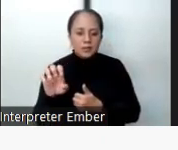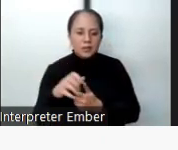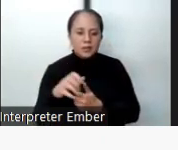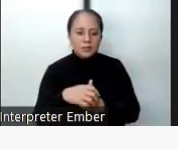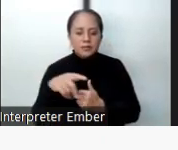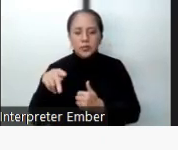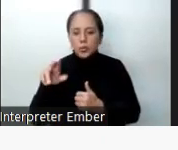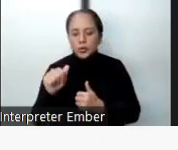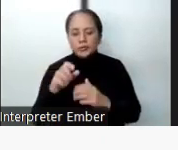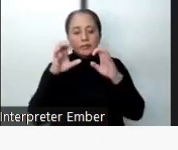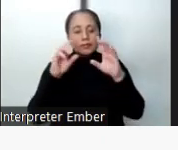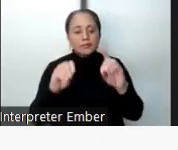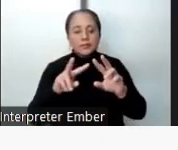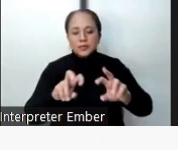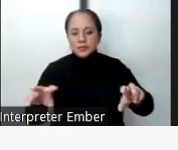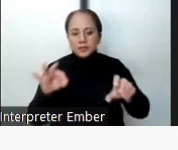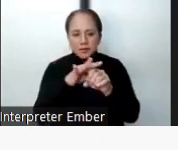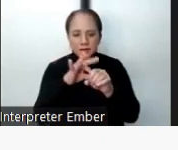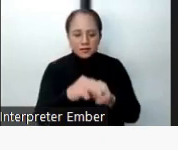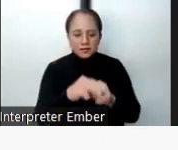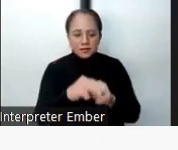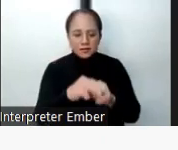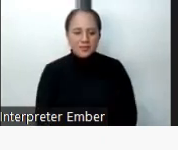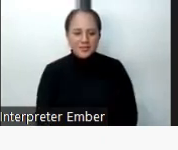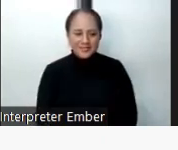Fua from the Education Research Program.